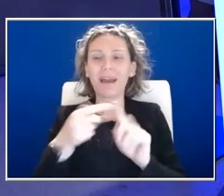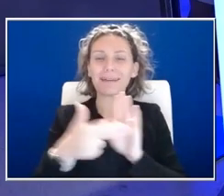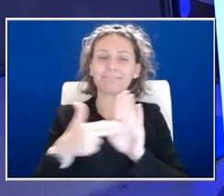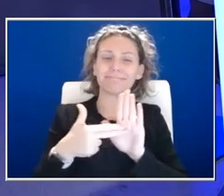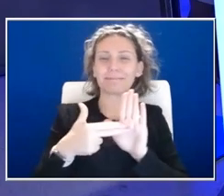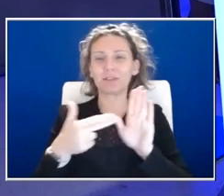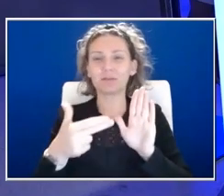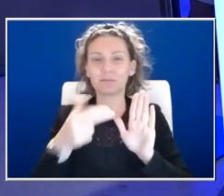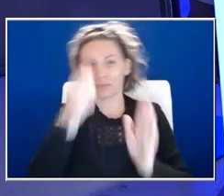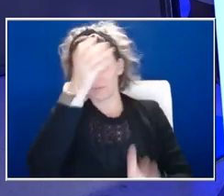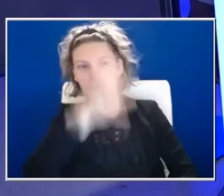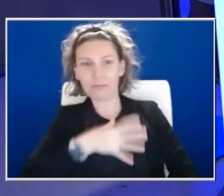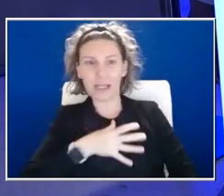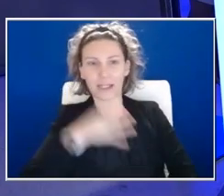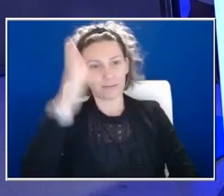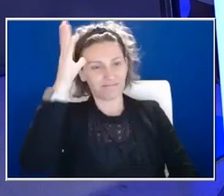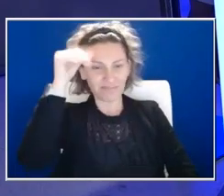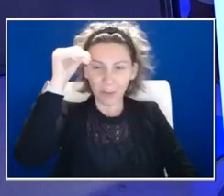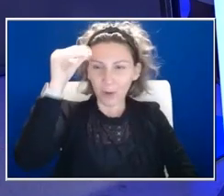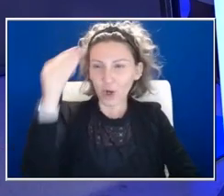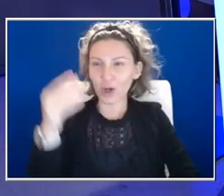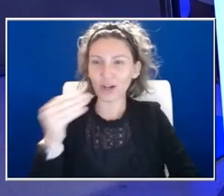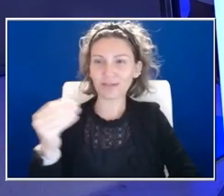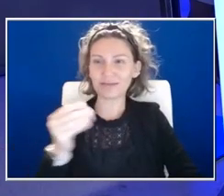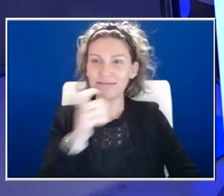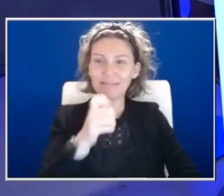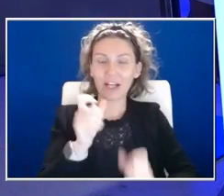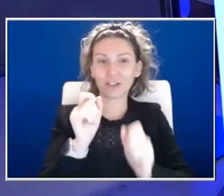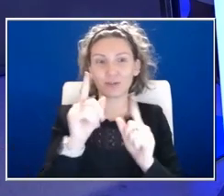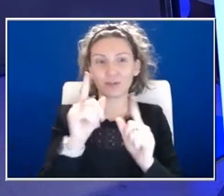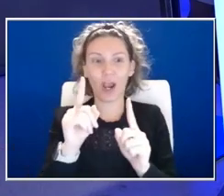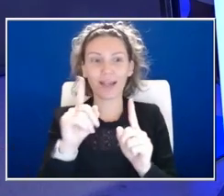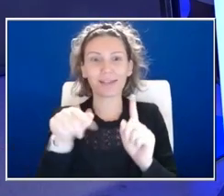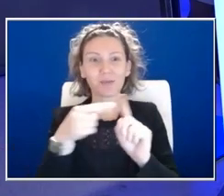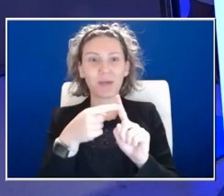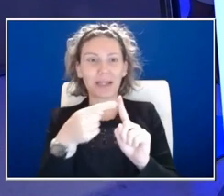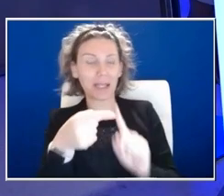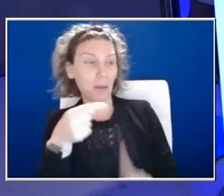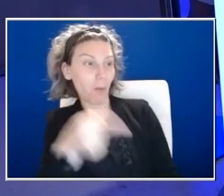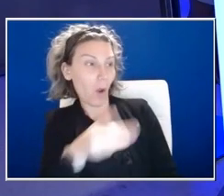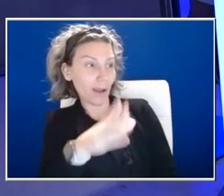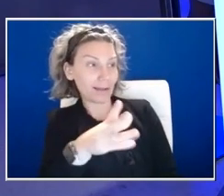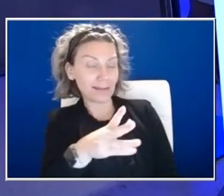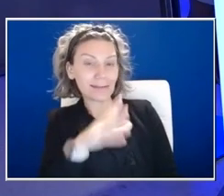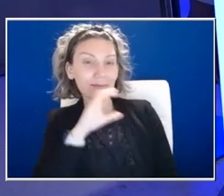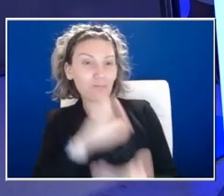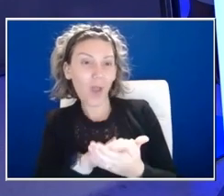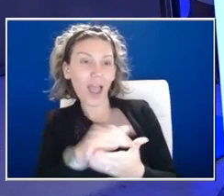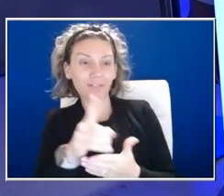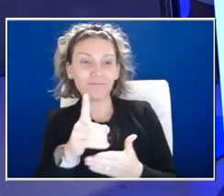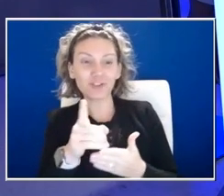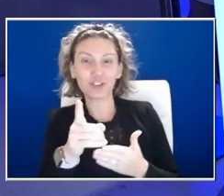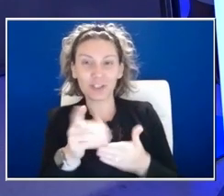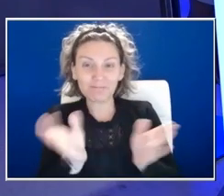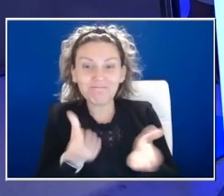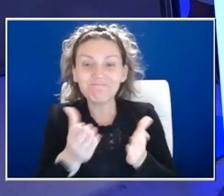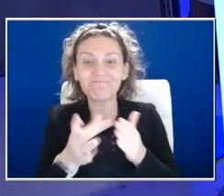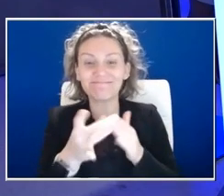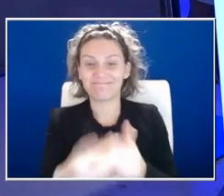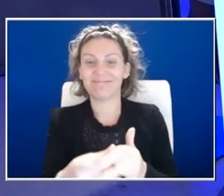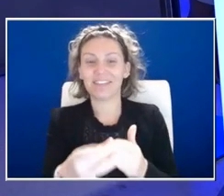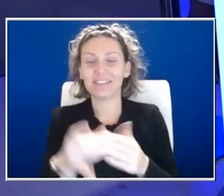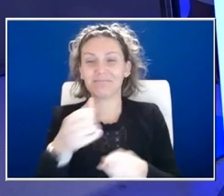being stubborn, and we weren't surprised when Jack pointed to his wife saying she's the one who kind of leads the way and making sure that you get into the